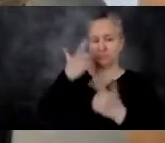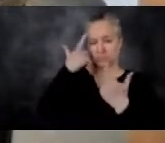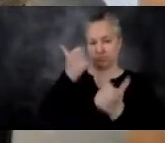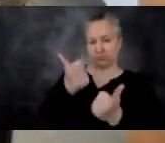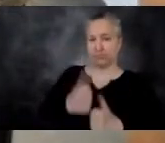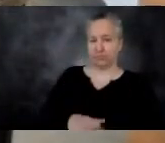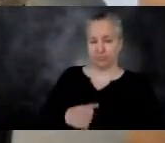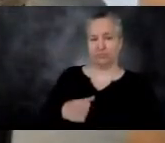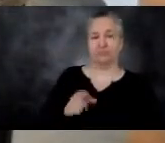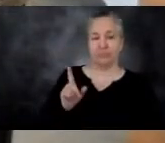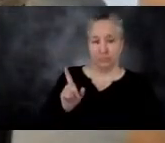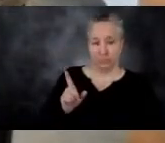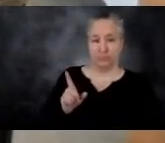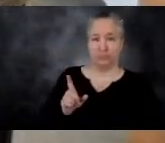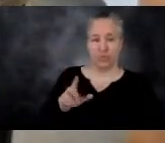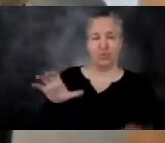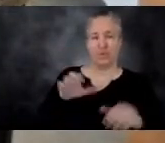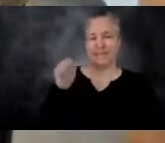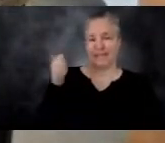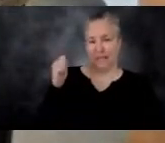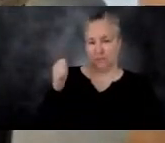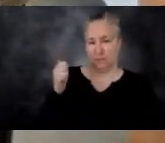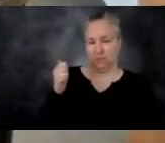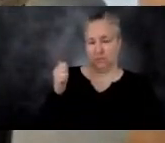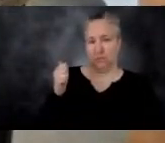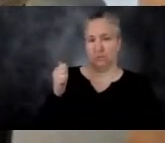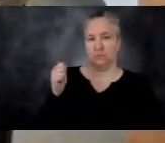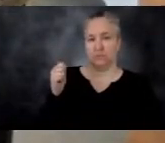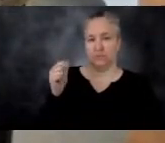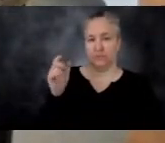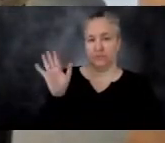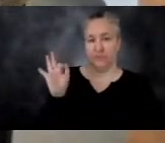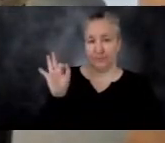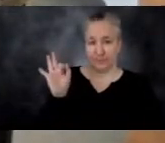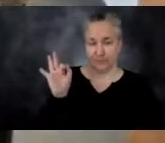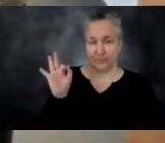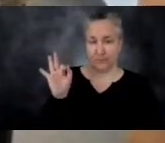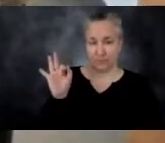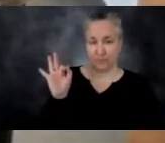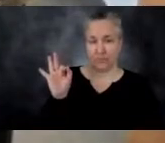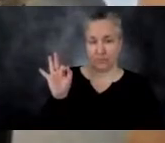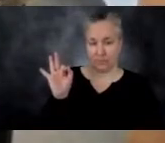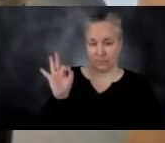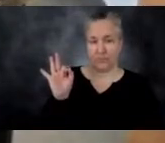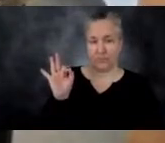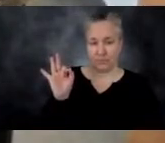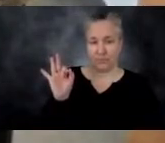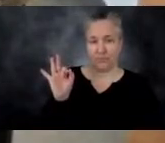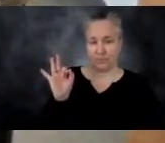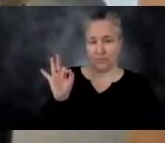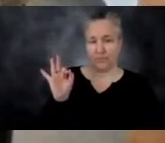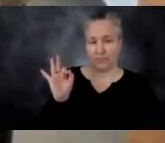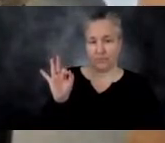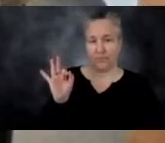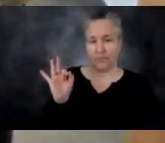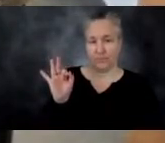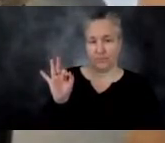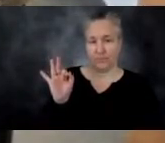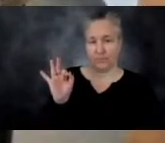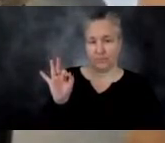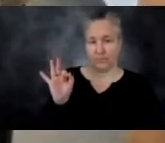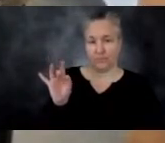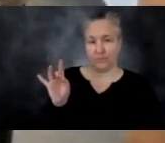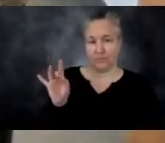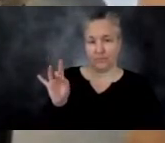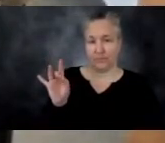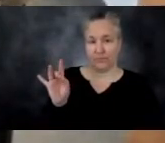go. Here's lift and back down and lift and back down